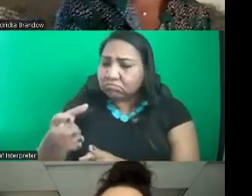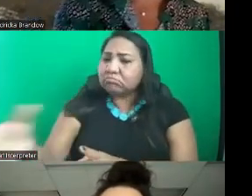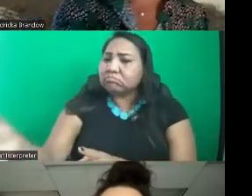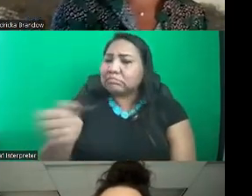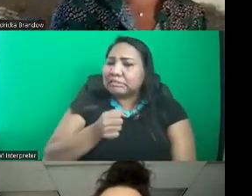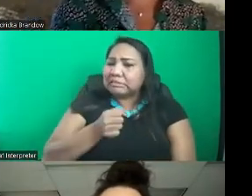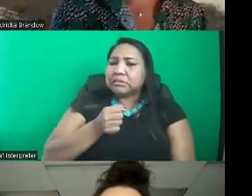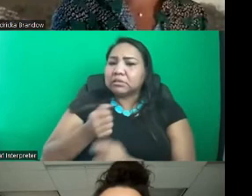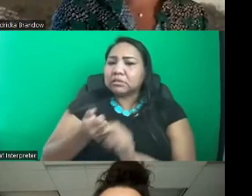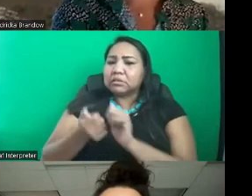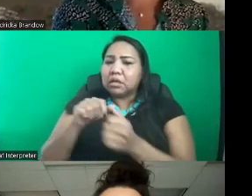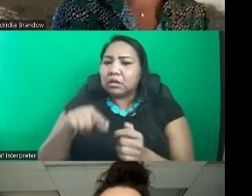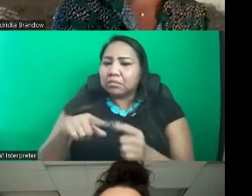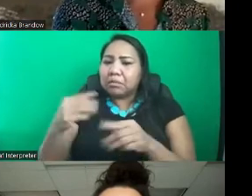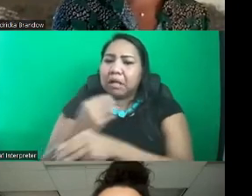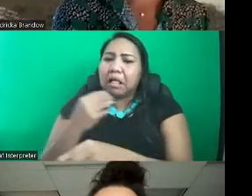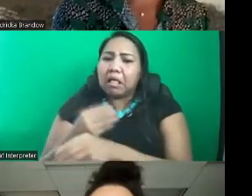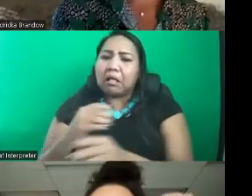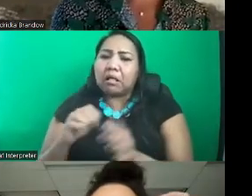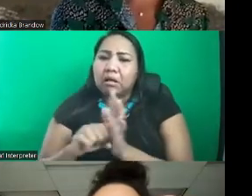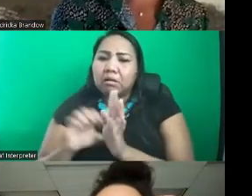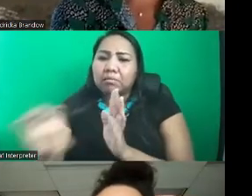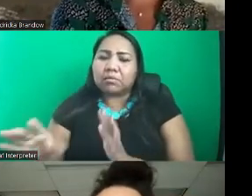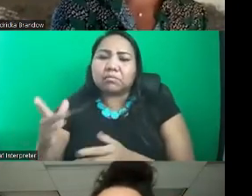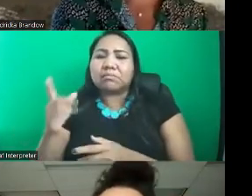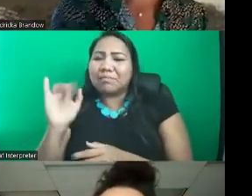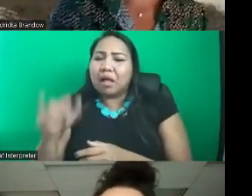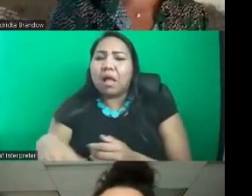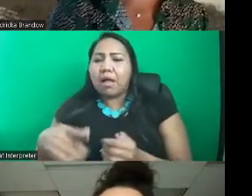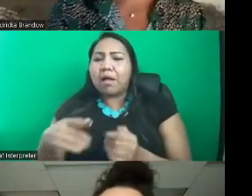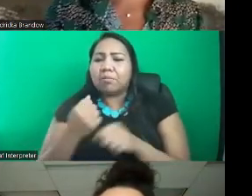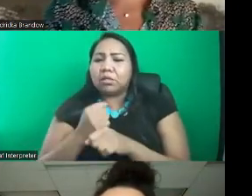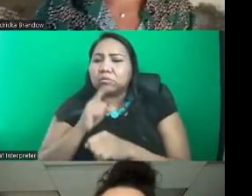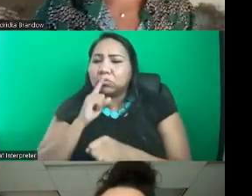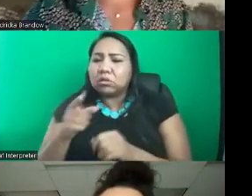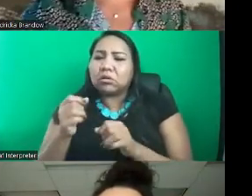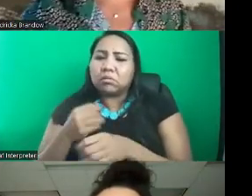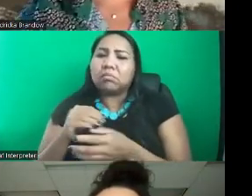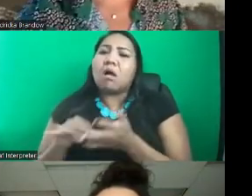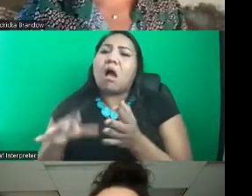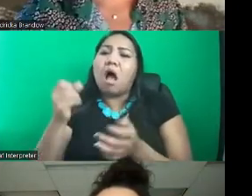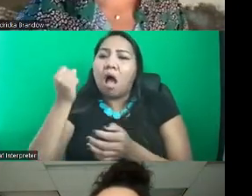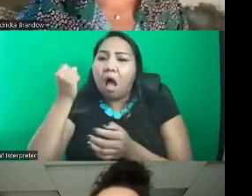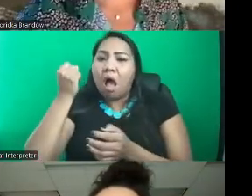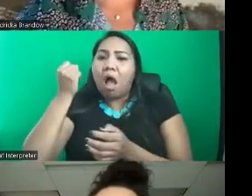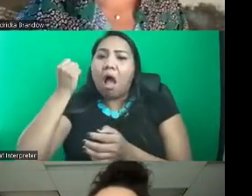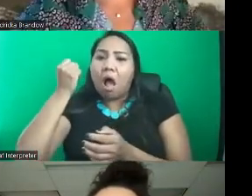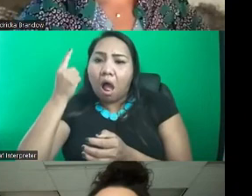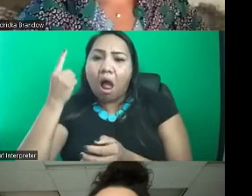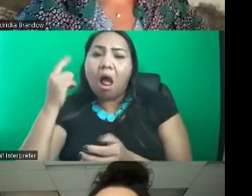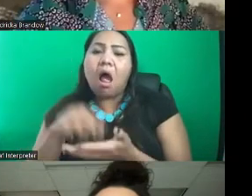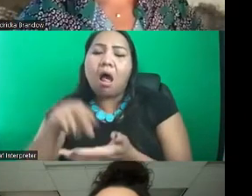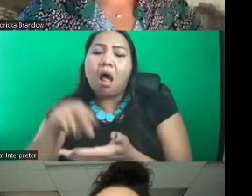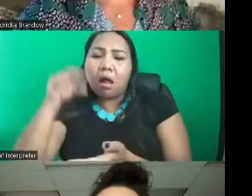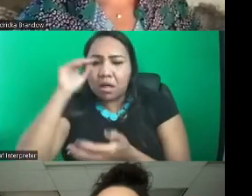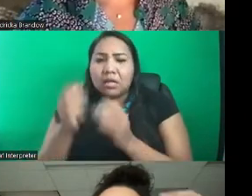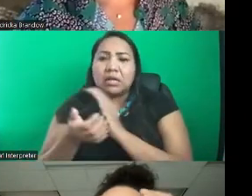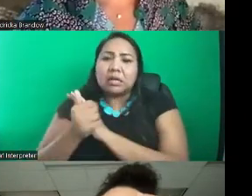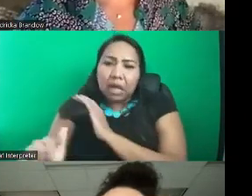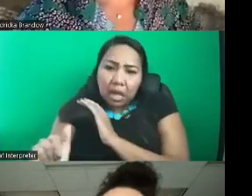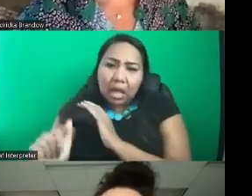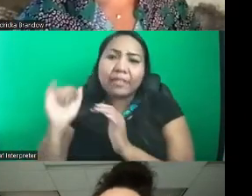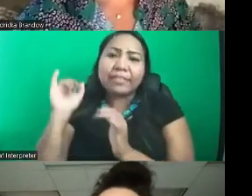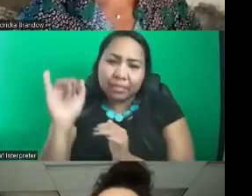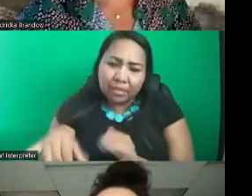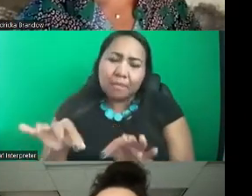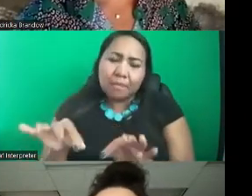examples to really acclimate students to learning these skills. So I think that's really important. And then you see a lot of